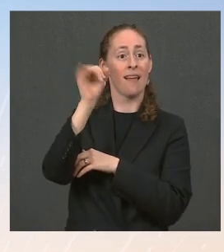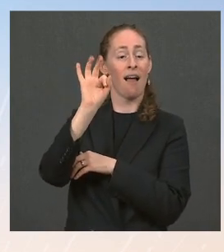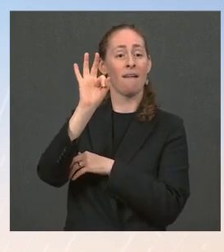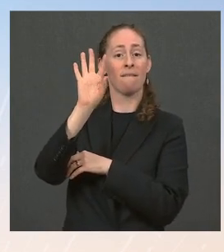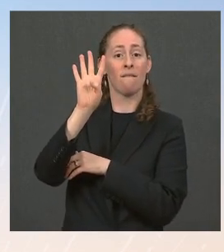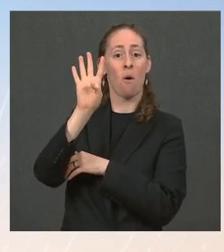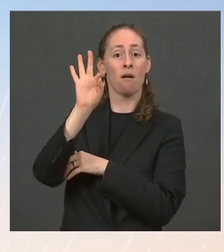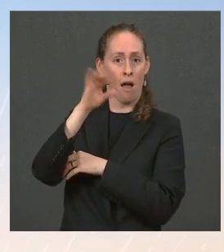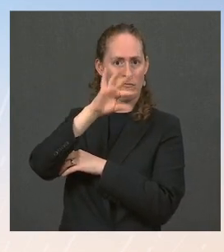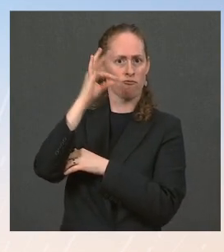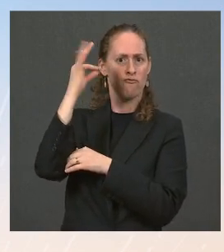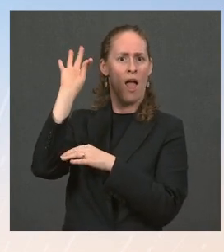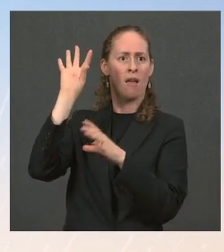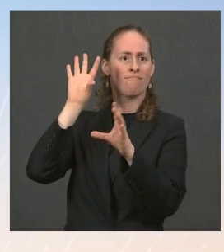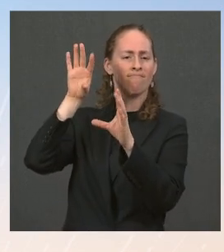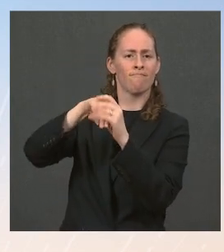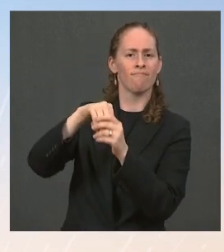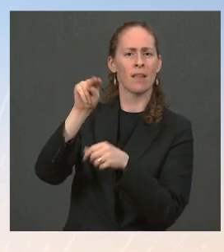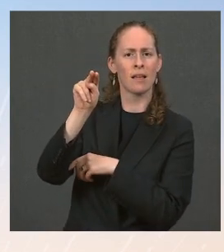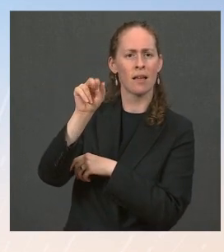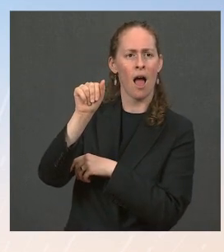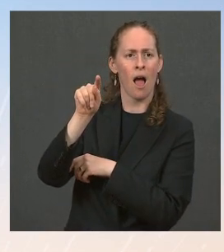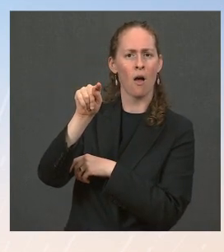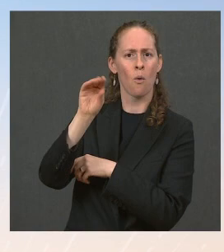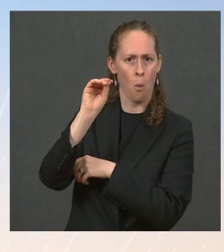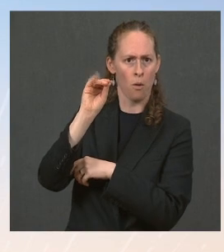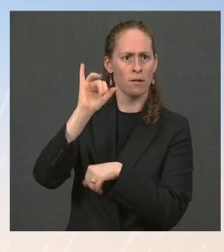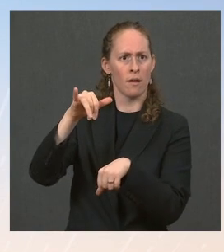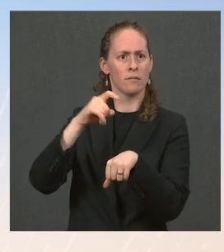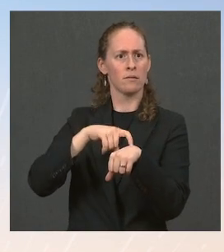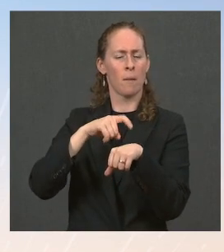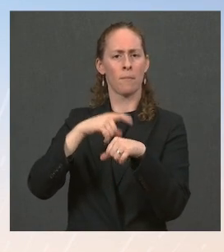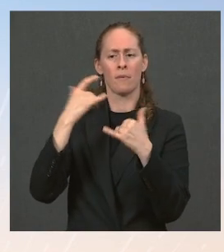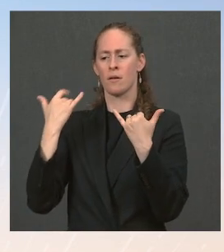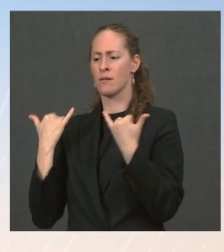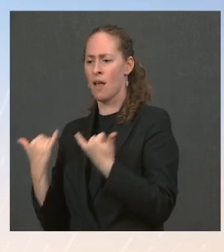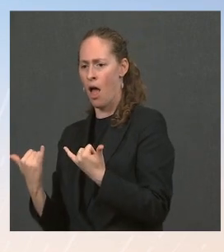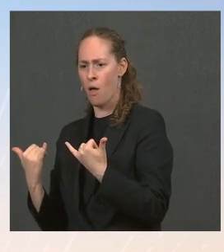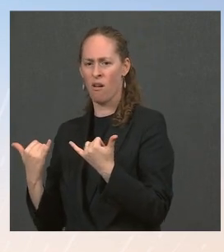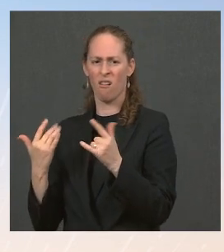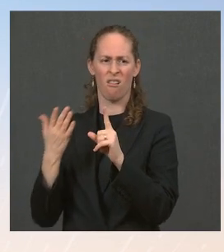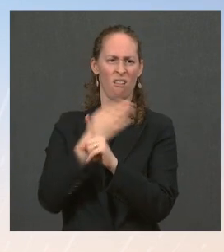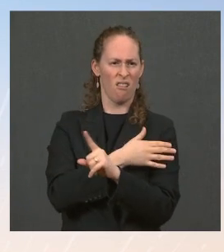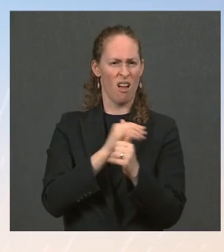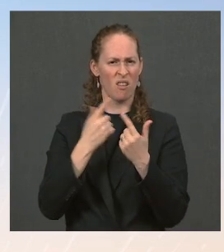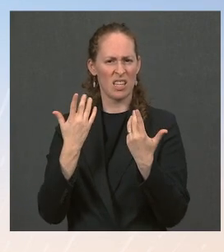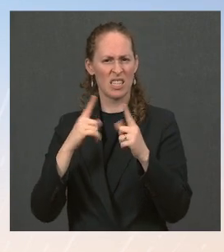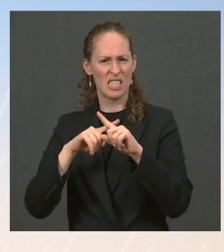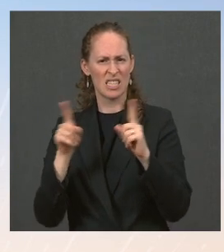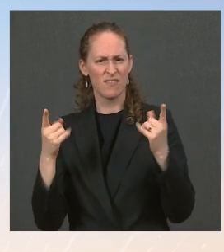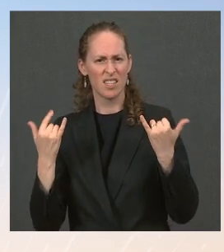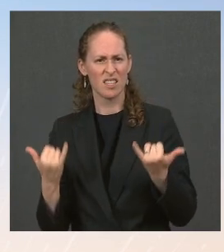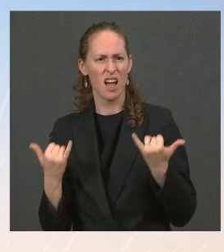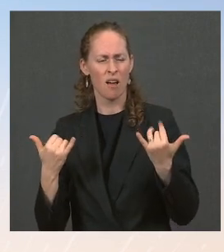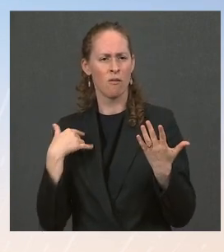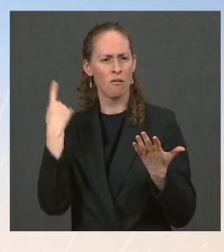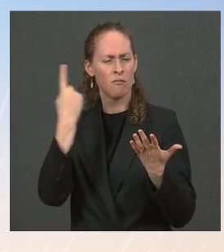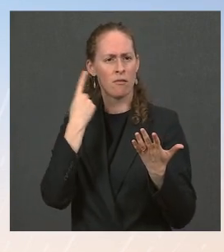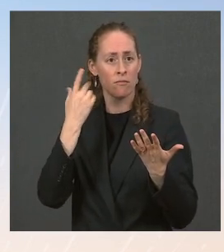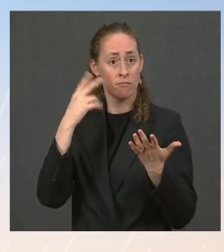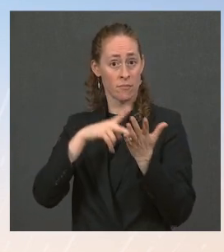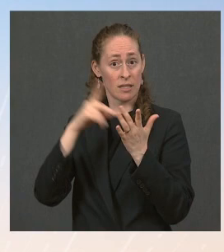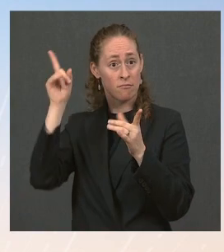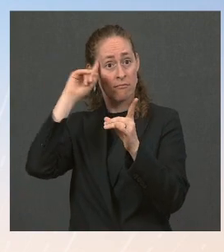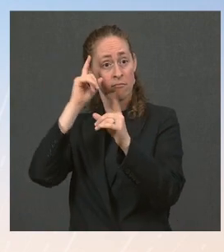I'm trying to understand here what is different now after this than it was before. Is the president's vision here that you simply go back to the way